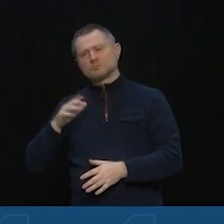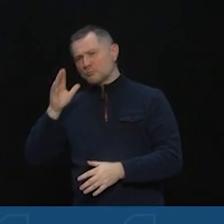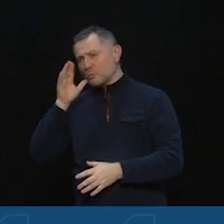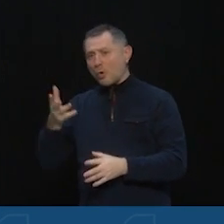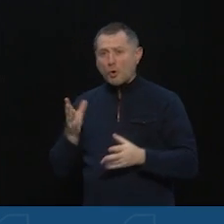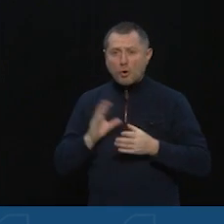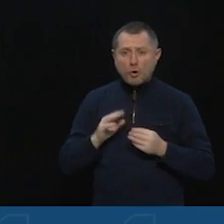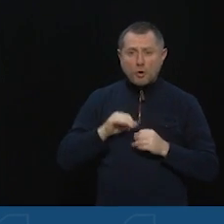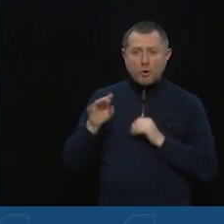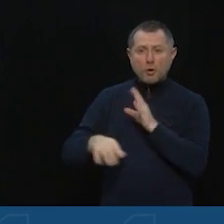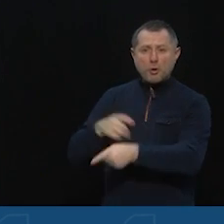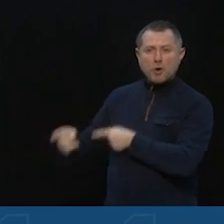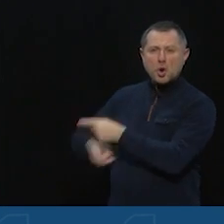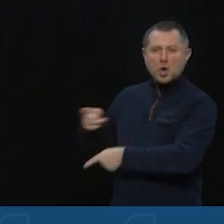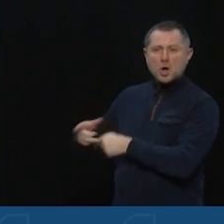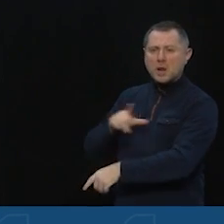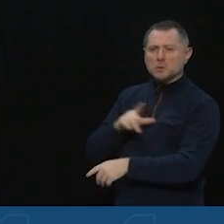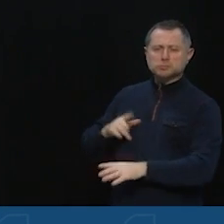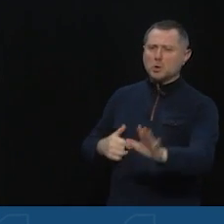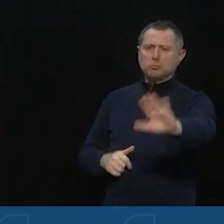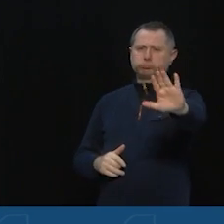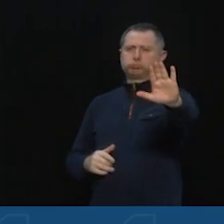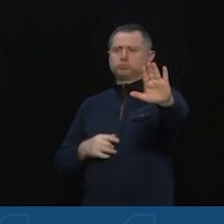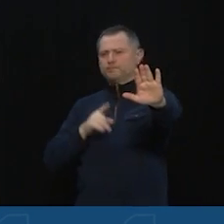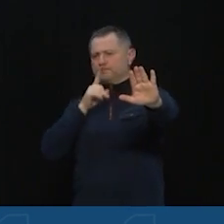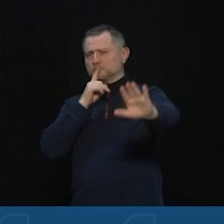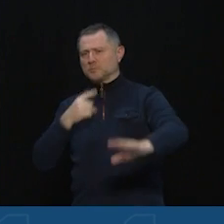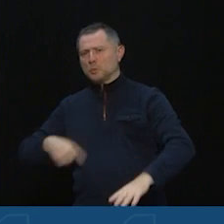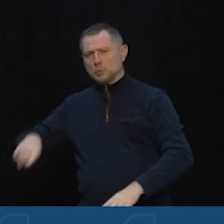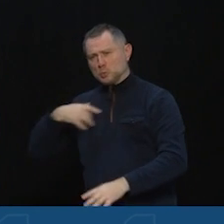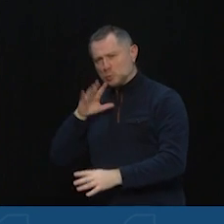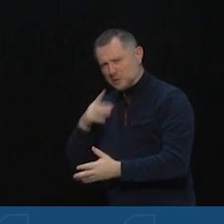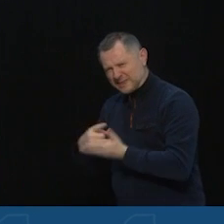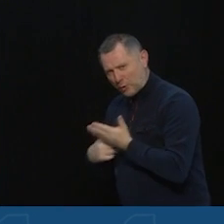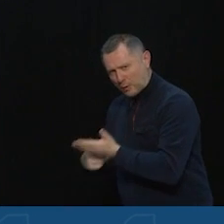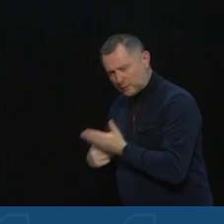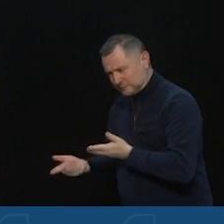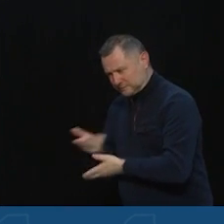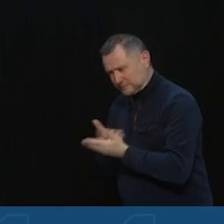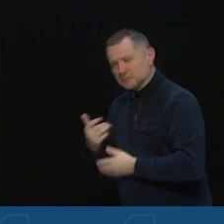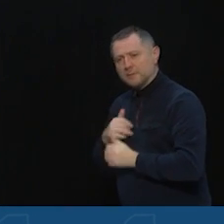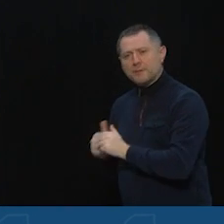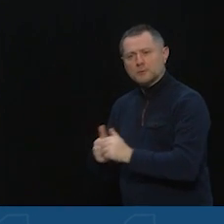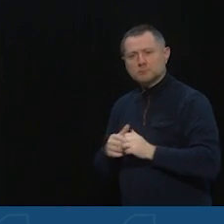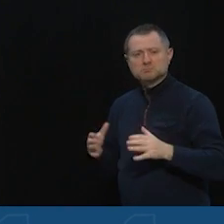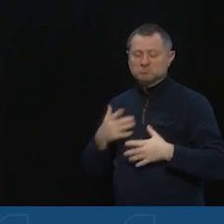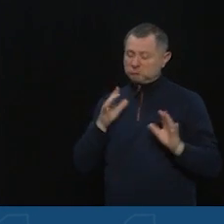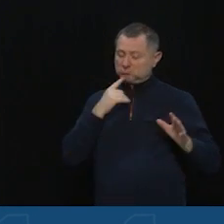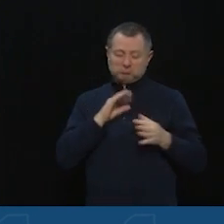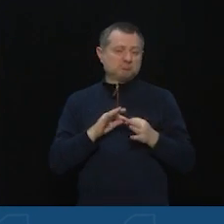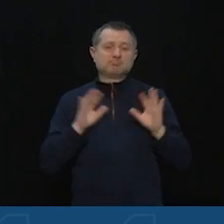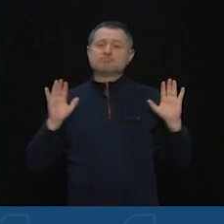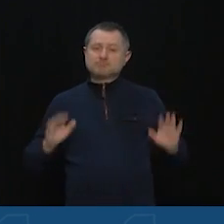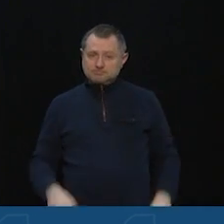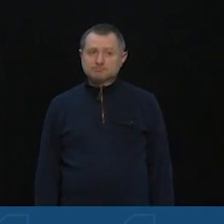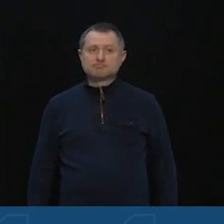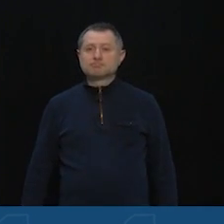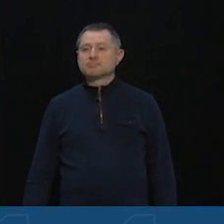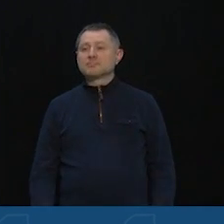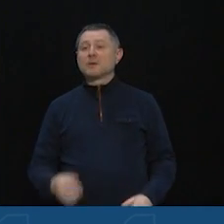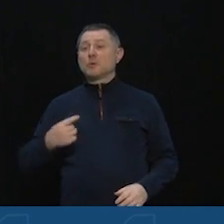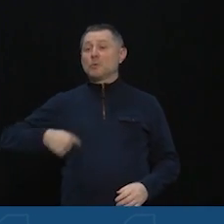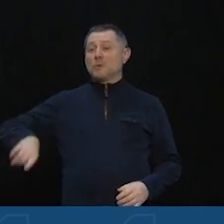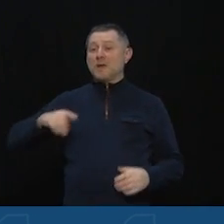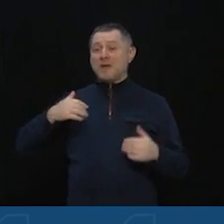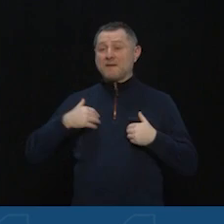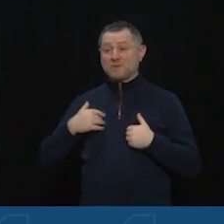have 10 more days to go. We're working on it, and that's what I want to say on that. So any questions? And if you have hopefully questions that the